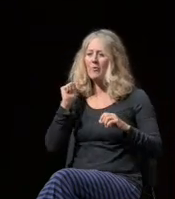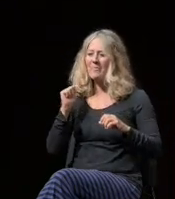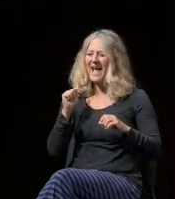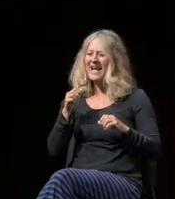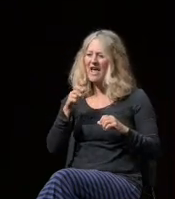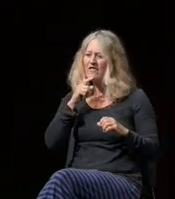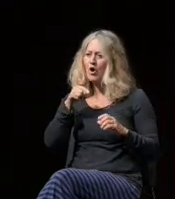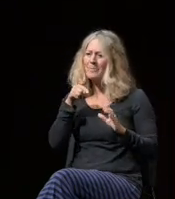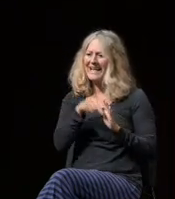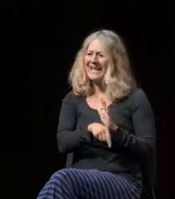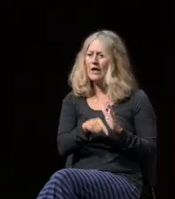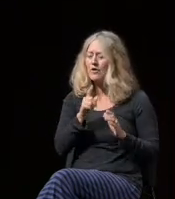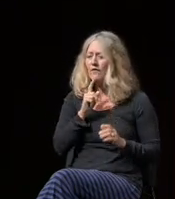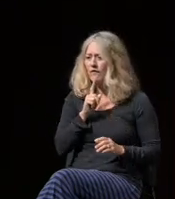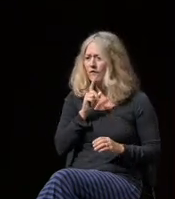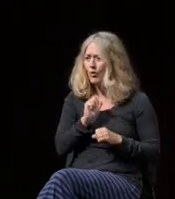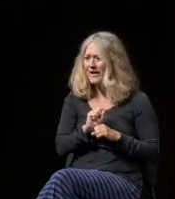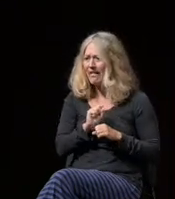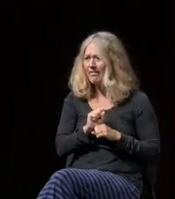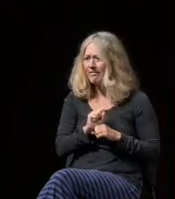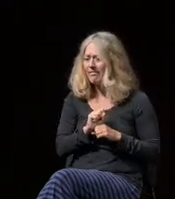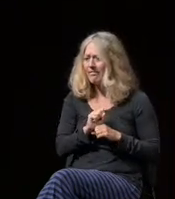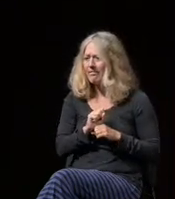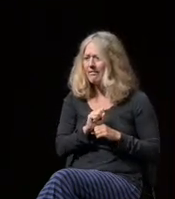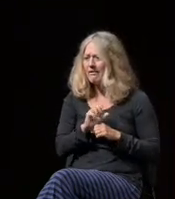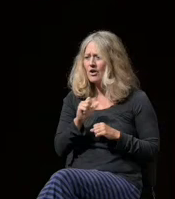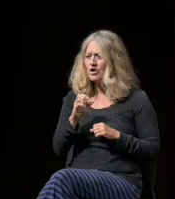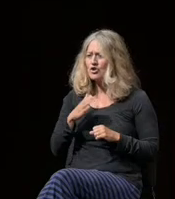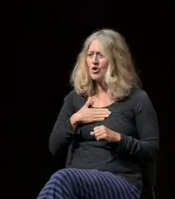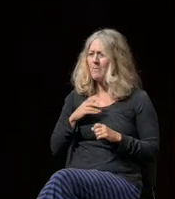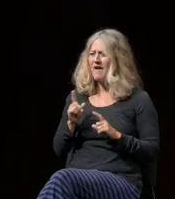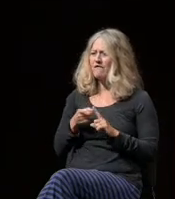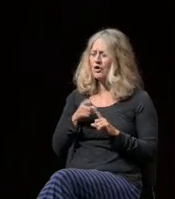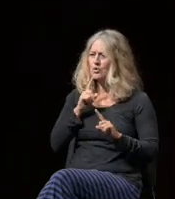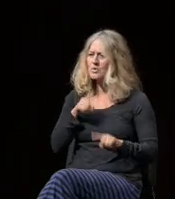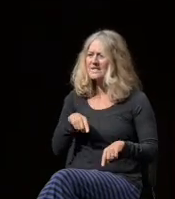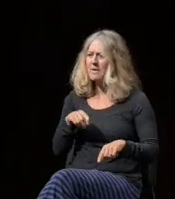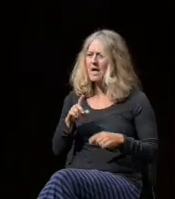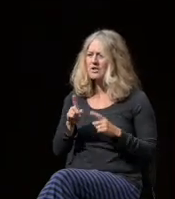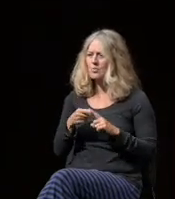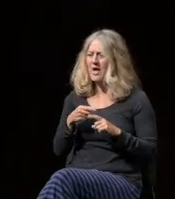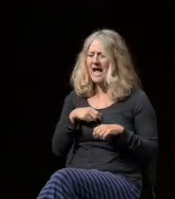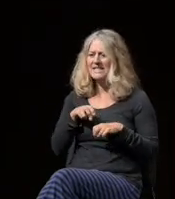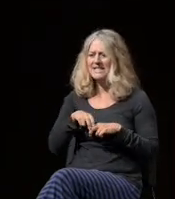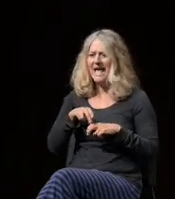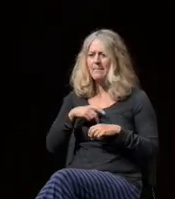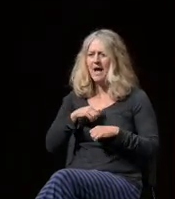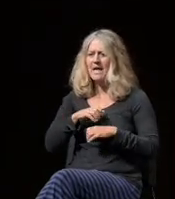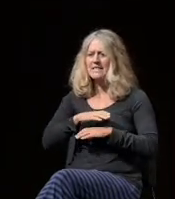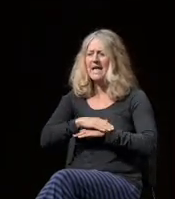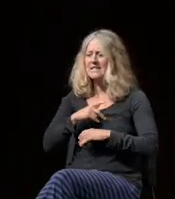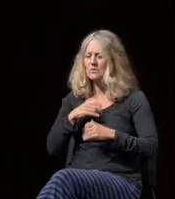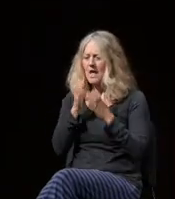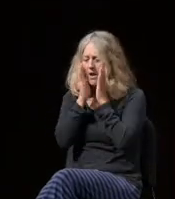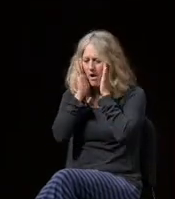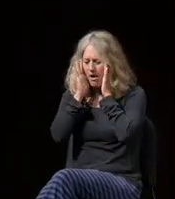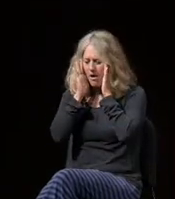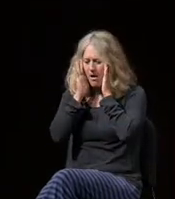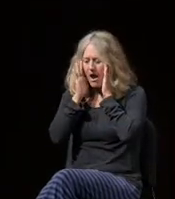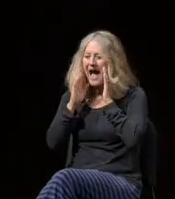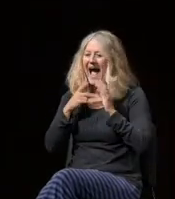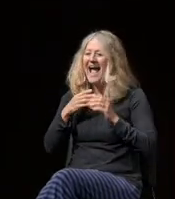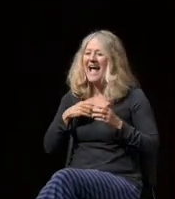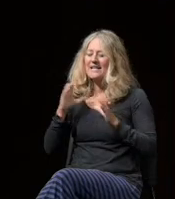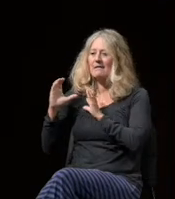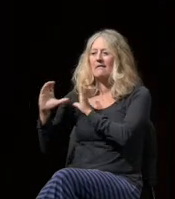for real. So my first reaction, as I said at my desk, was like, oh my God, I had to get over myself and my